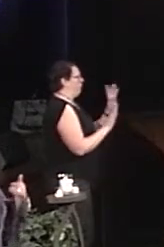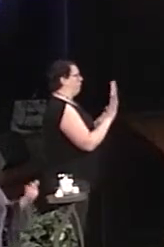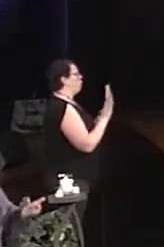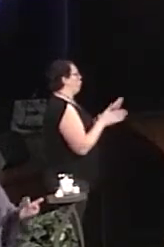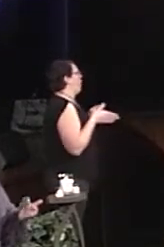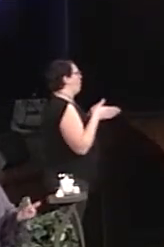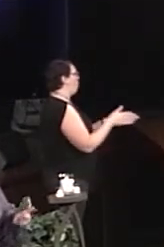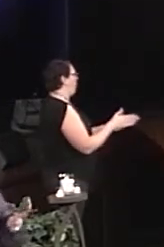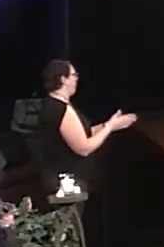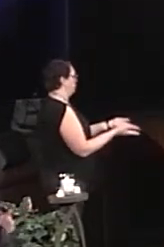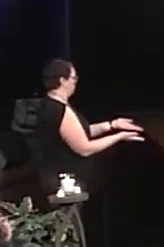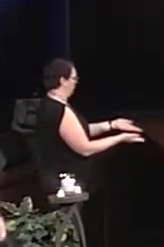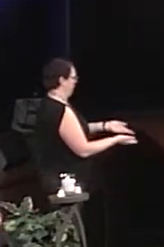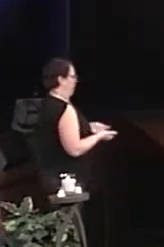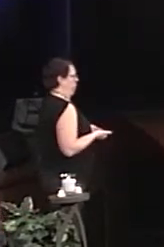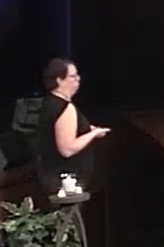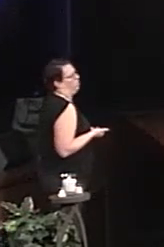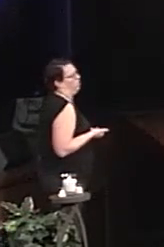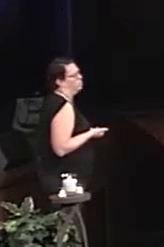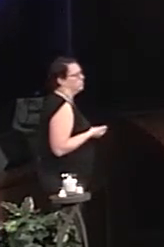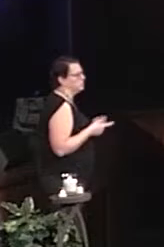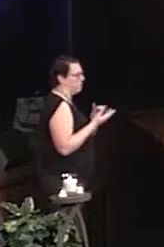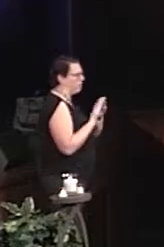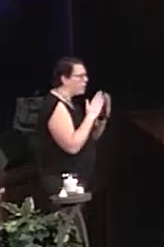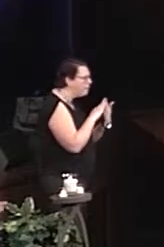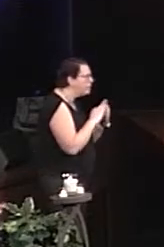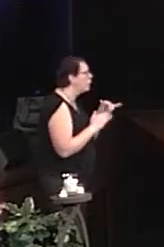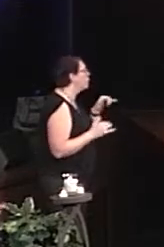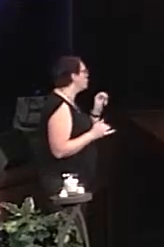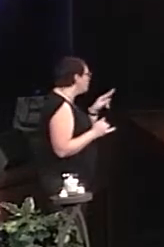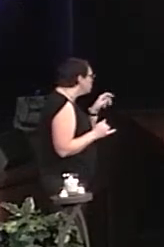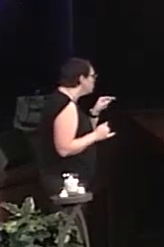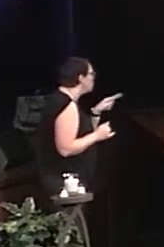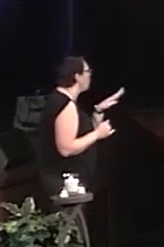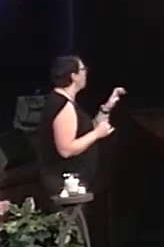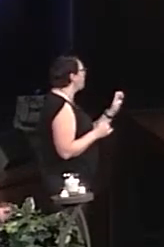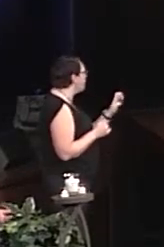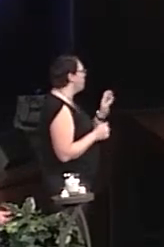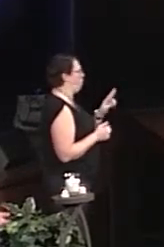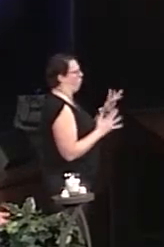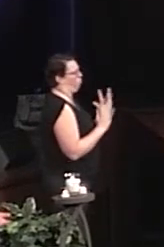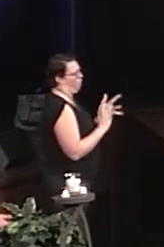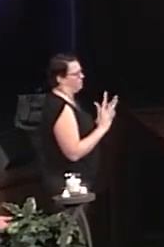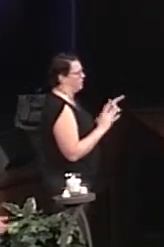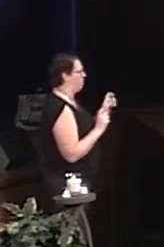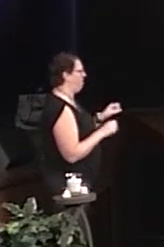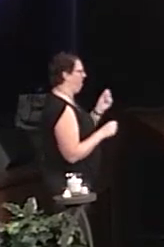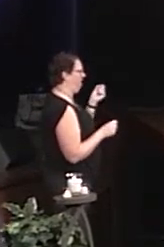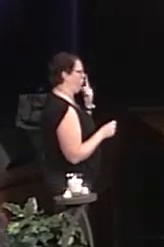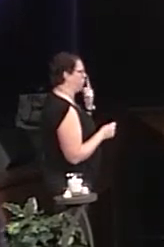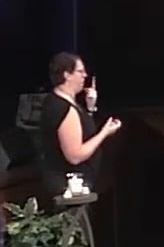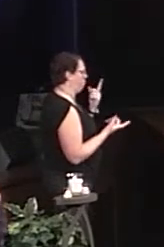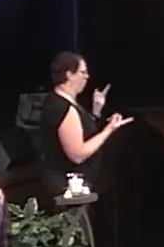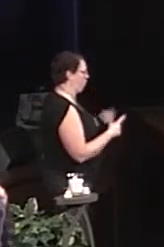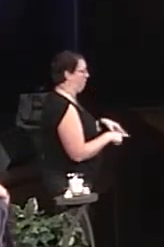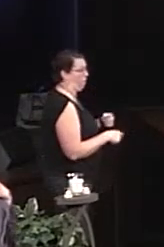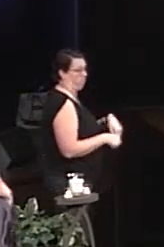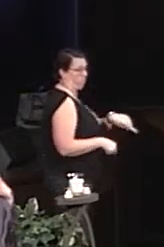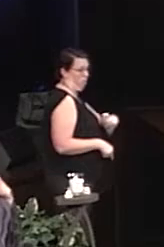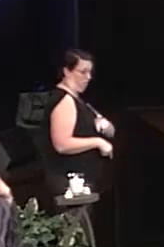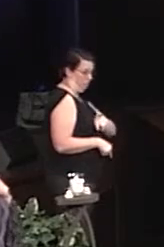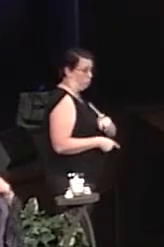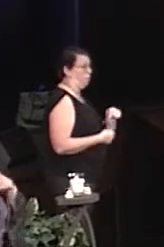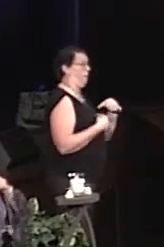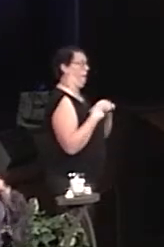to introduce them to our community through our YouTube channel or on our website so that they can understand what they're about. Because I don't know about you, but